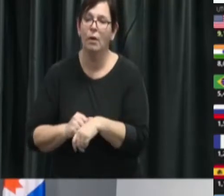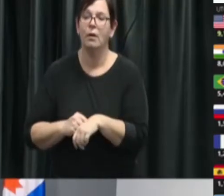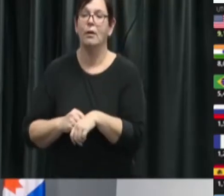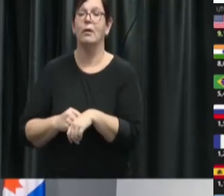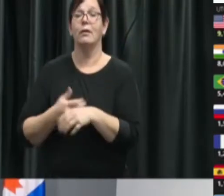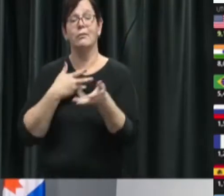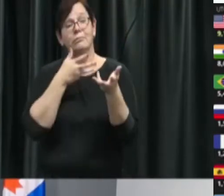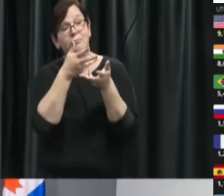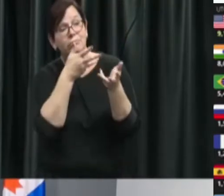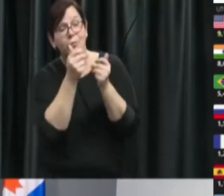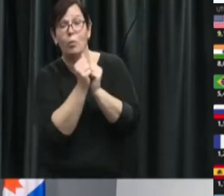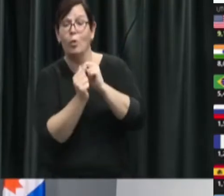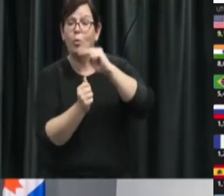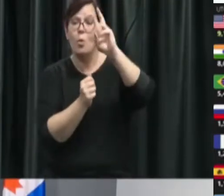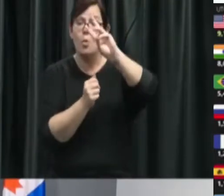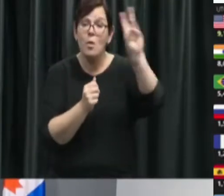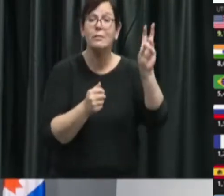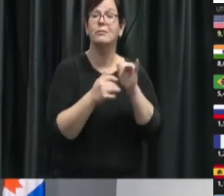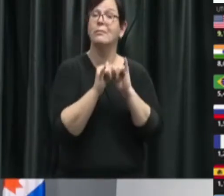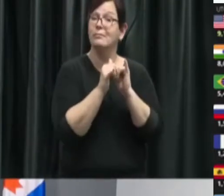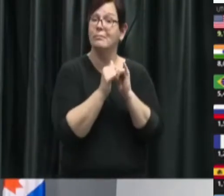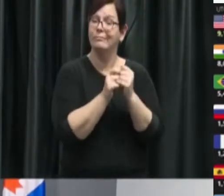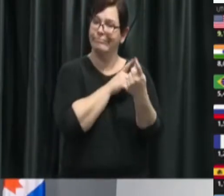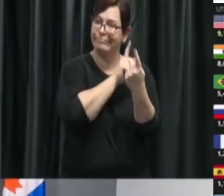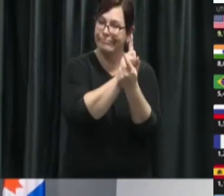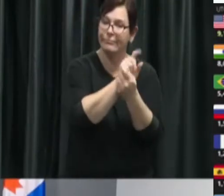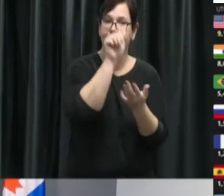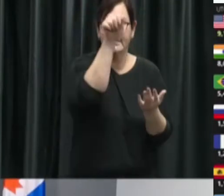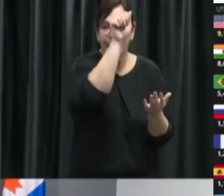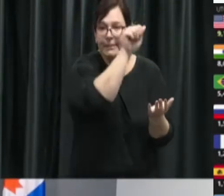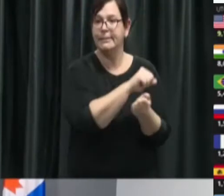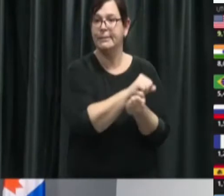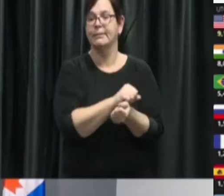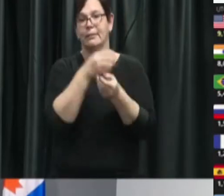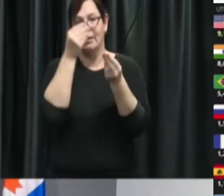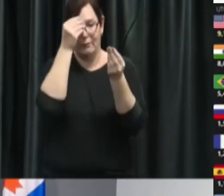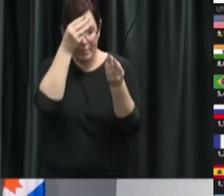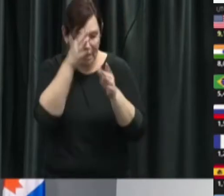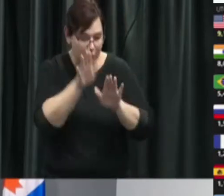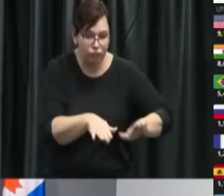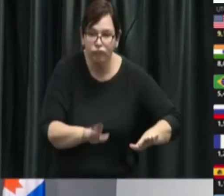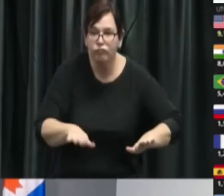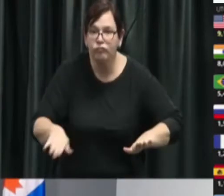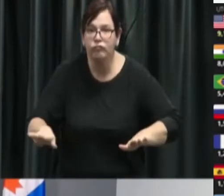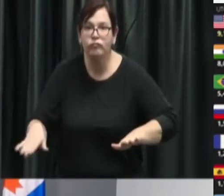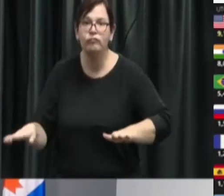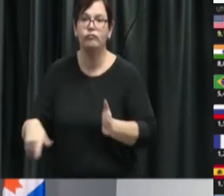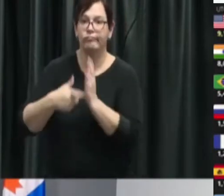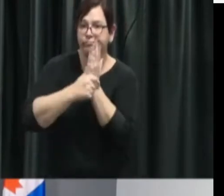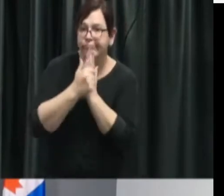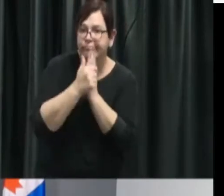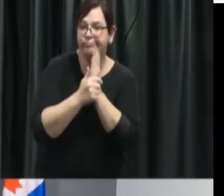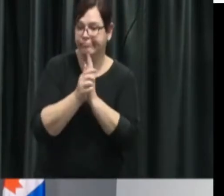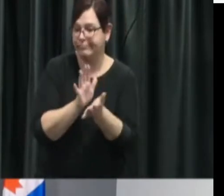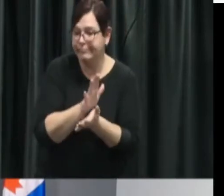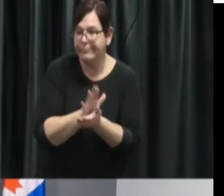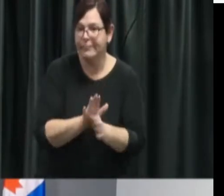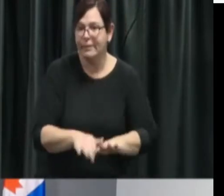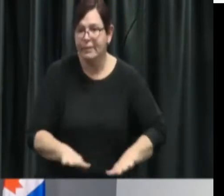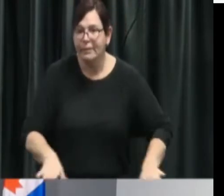through canvassing and through information tables. Over the summer months, outreach teams conducted